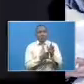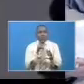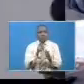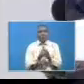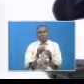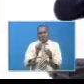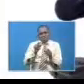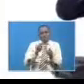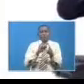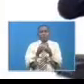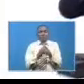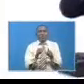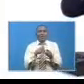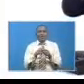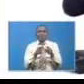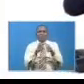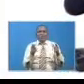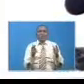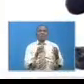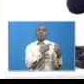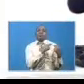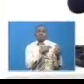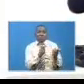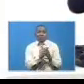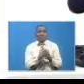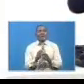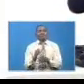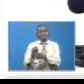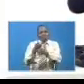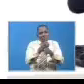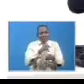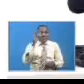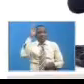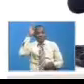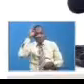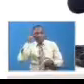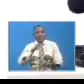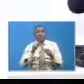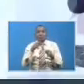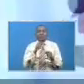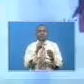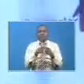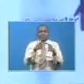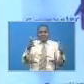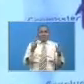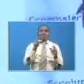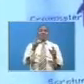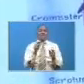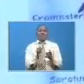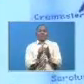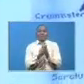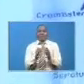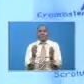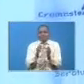smaller testicles tended to have a greater response in the reward area of the brain than those with larger size. Those